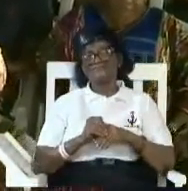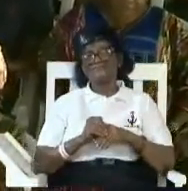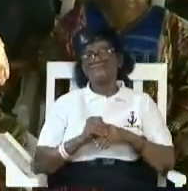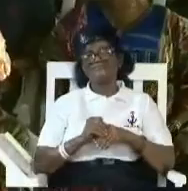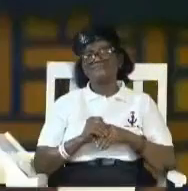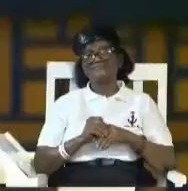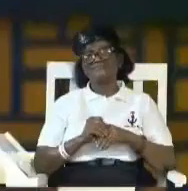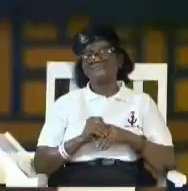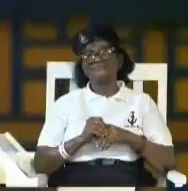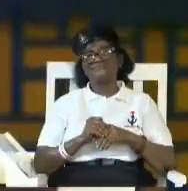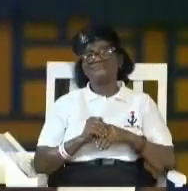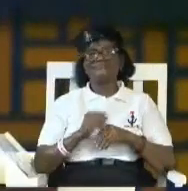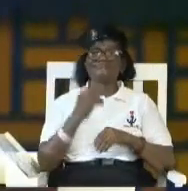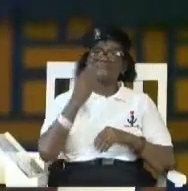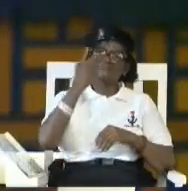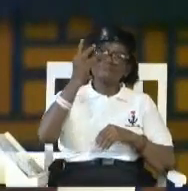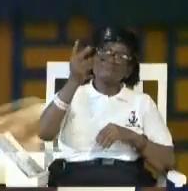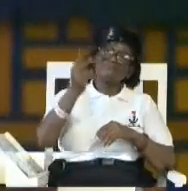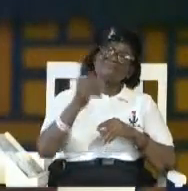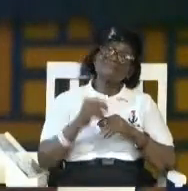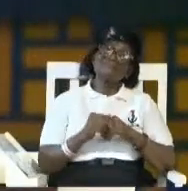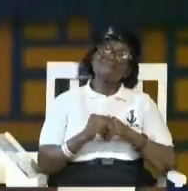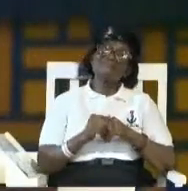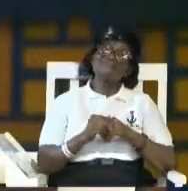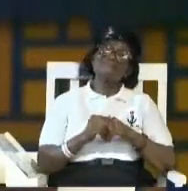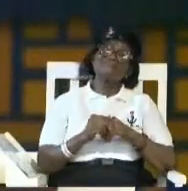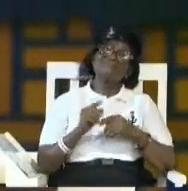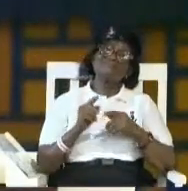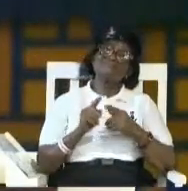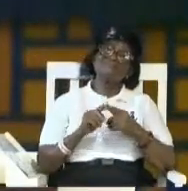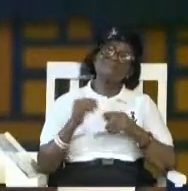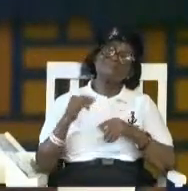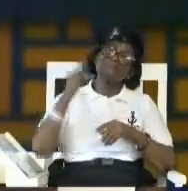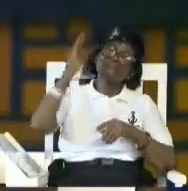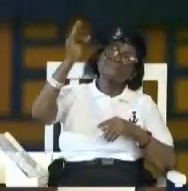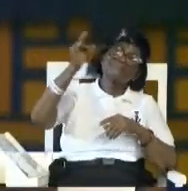Can see into the future.